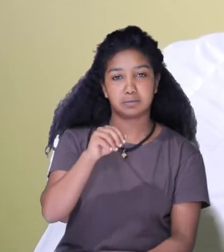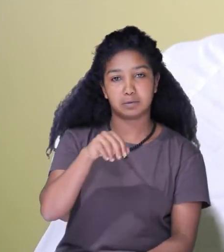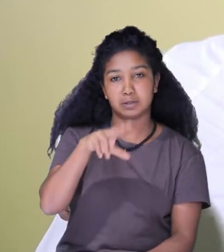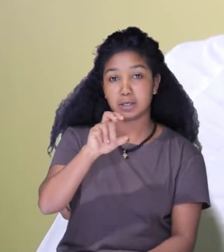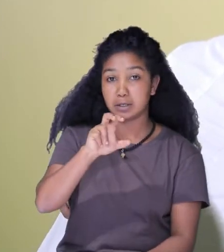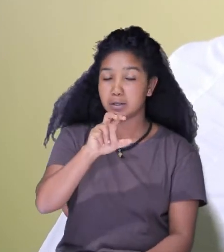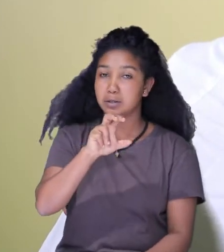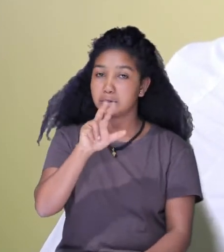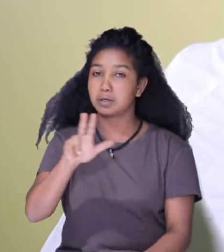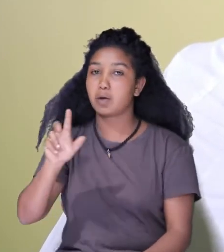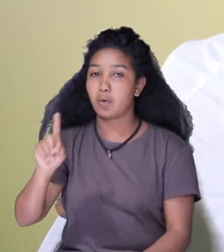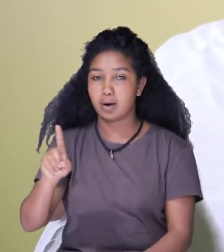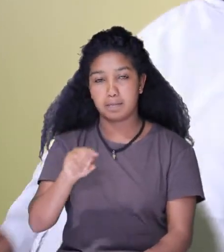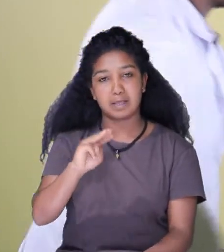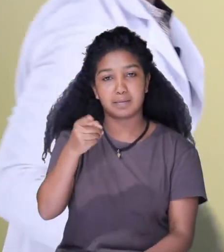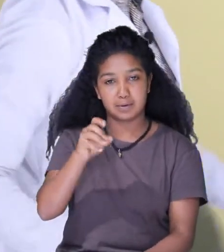331 meter per second.